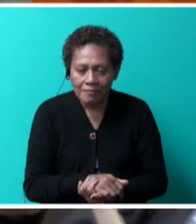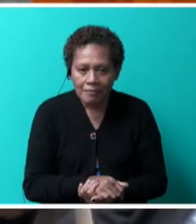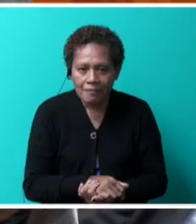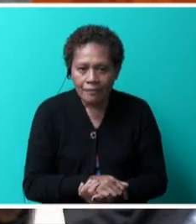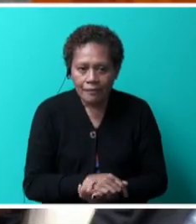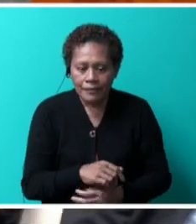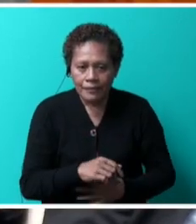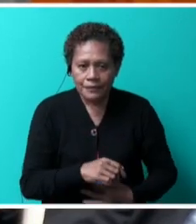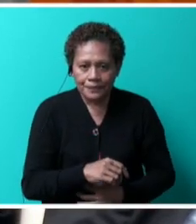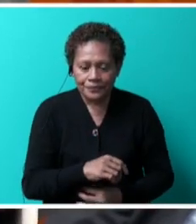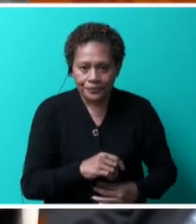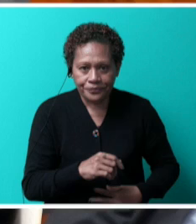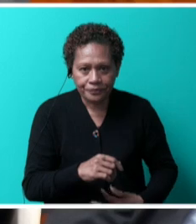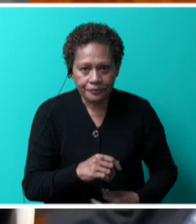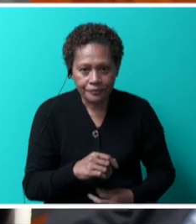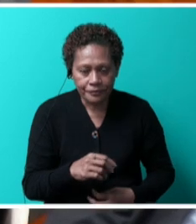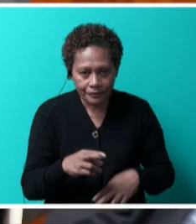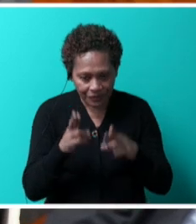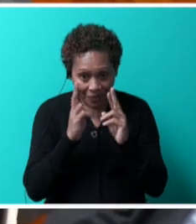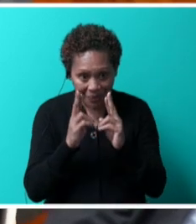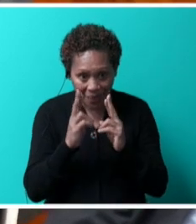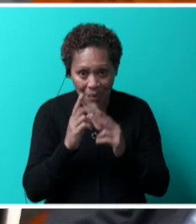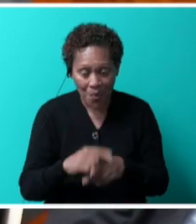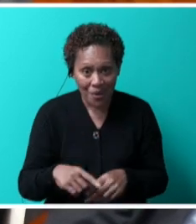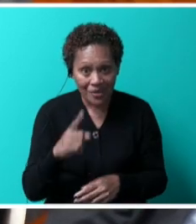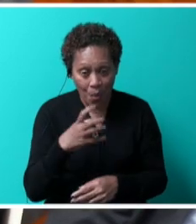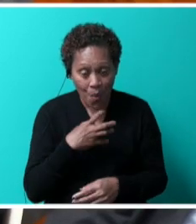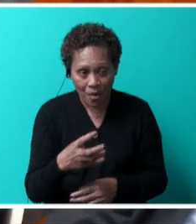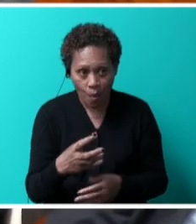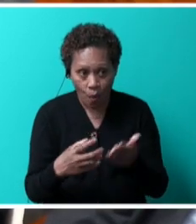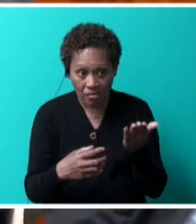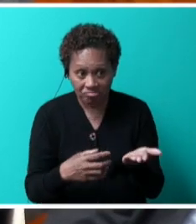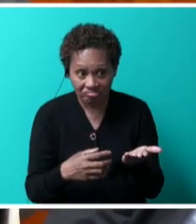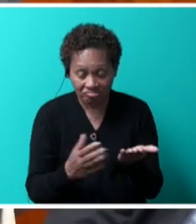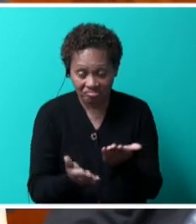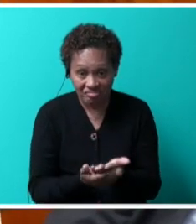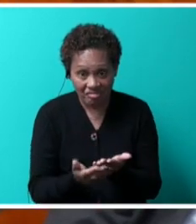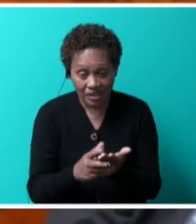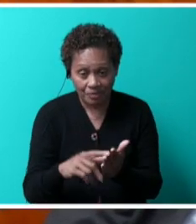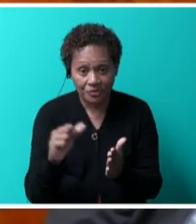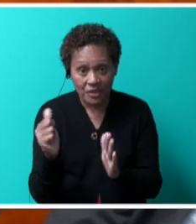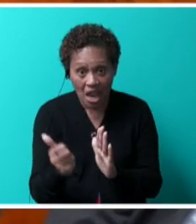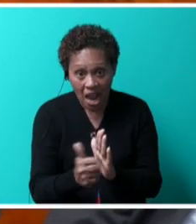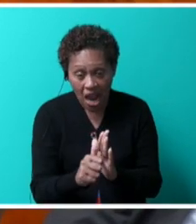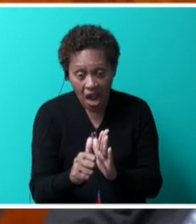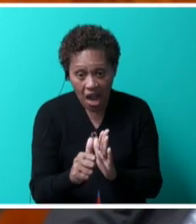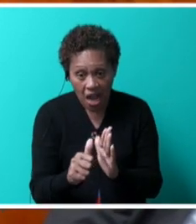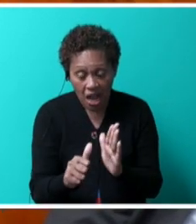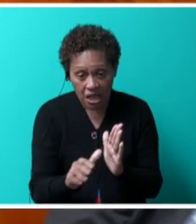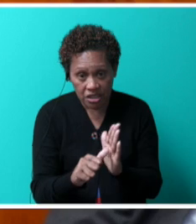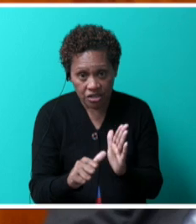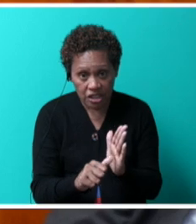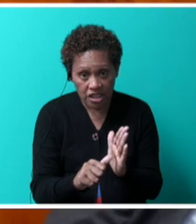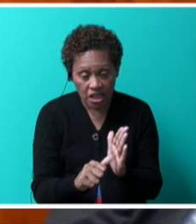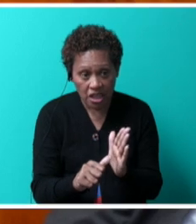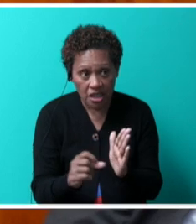Honourable Speaker, I wish to emphasize once again that this diversification agenda is not about abandoning sugarcane or